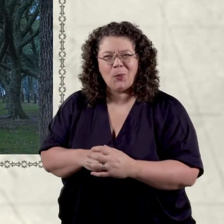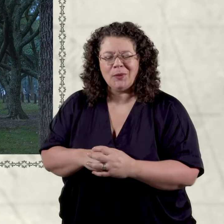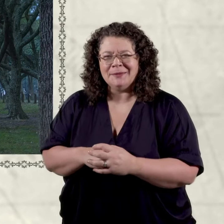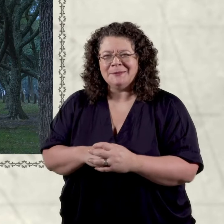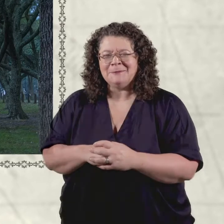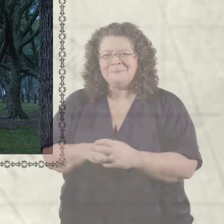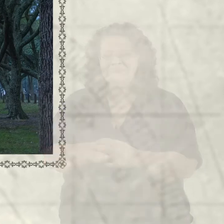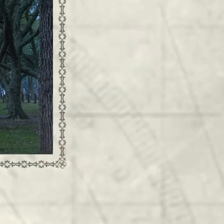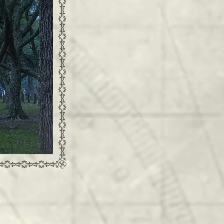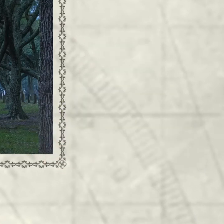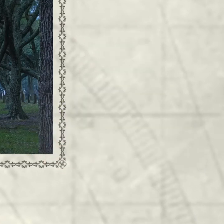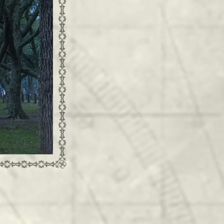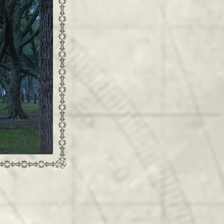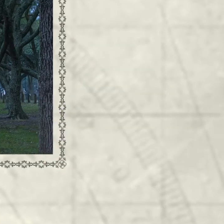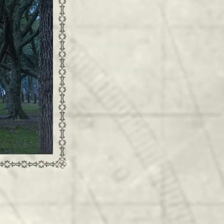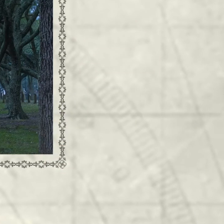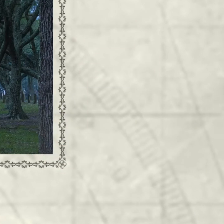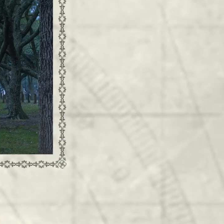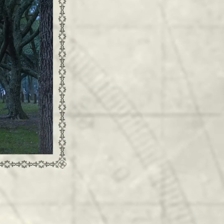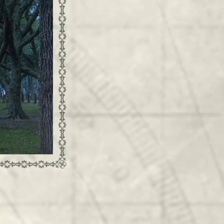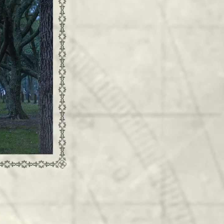Ooh. Oh.